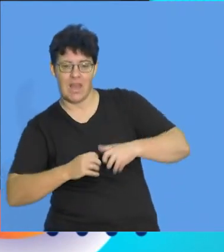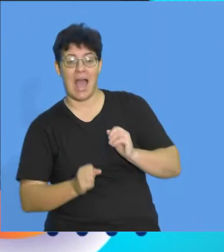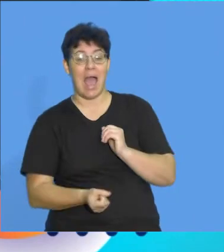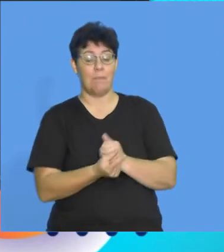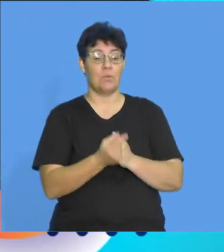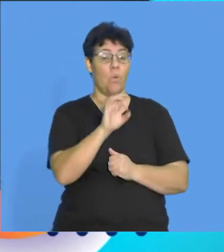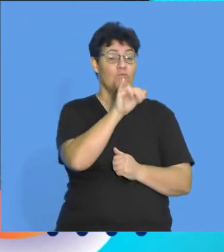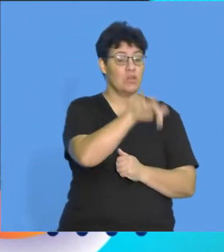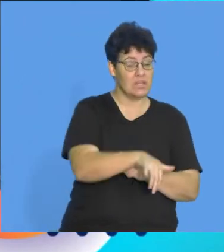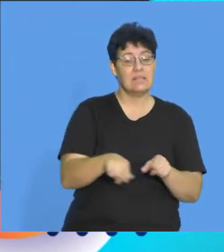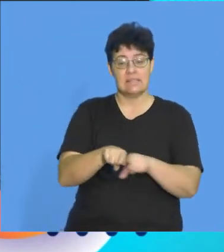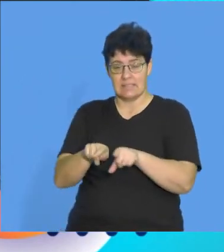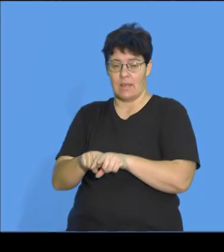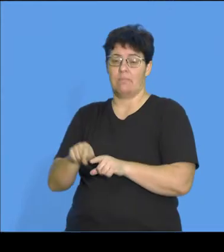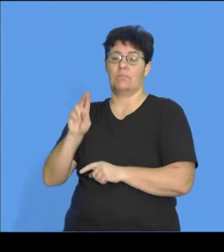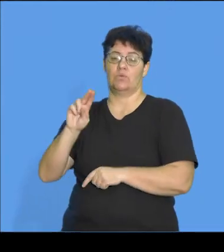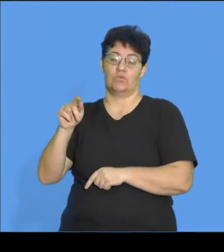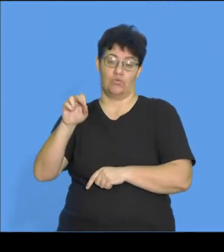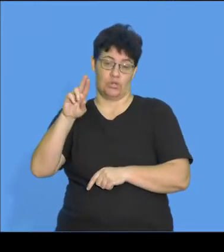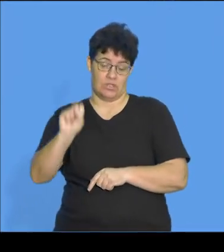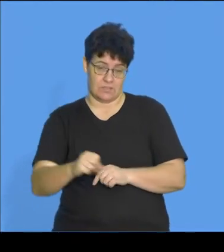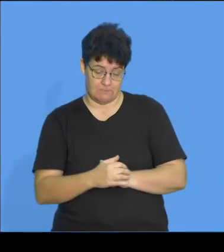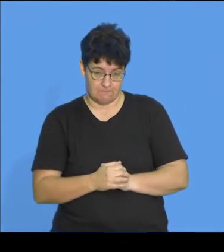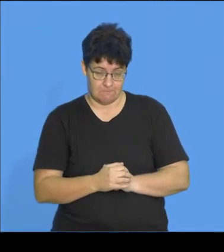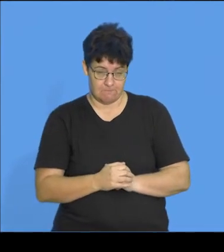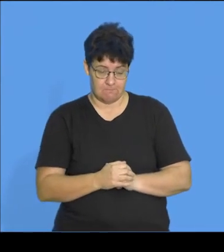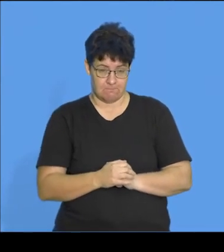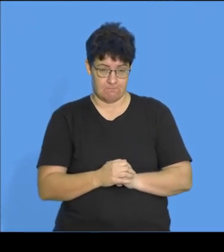ovary and the uterus.